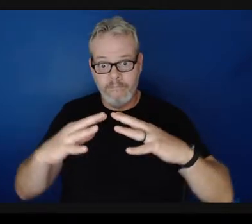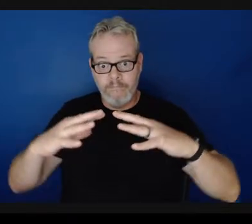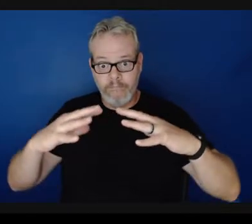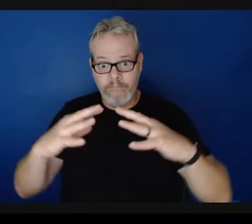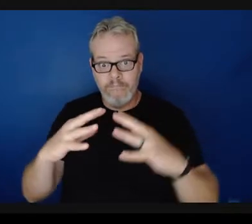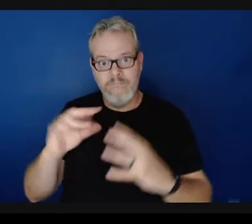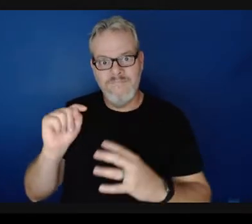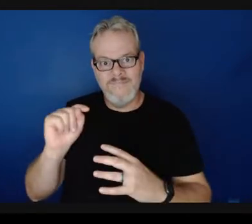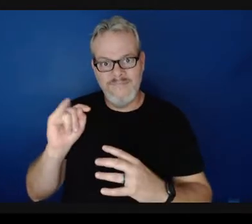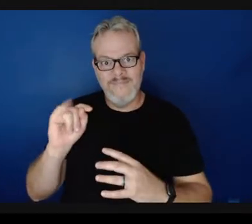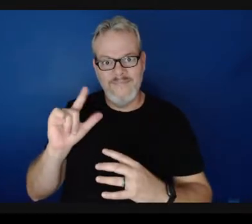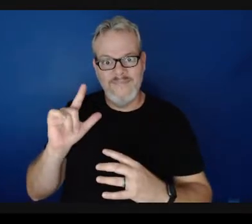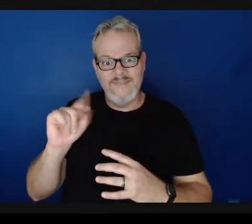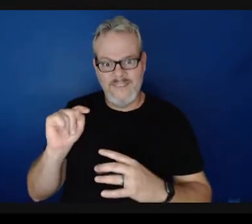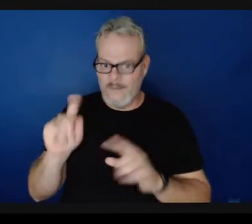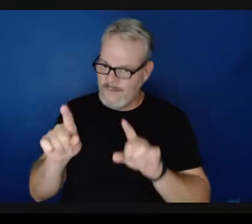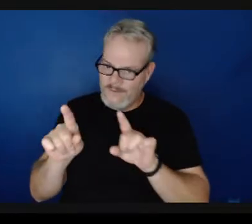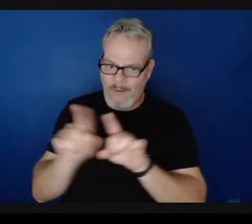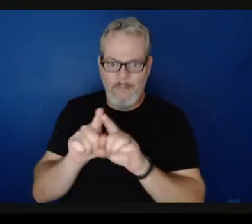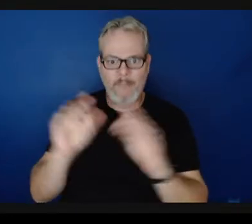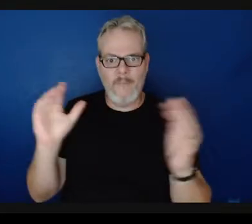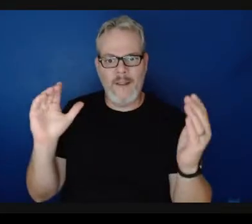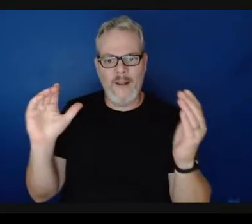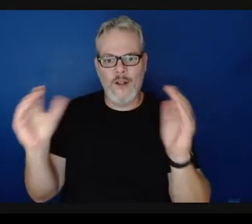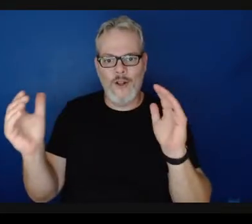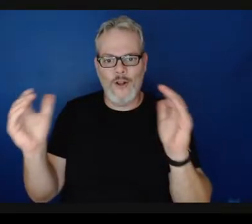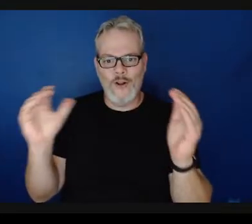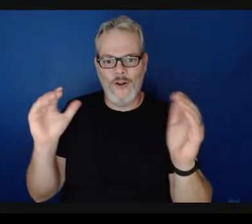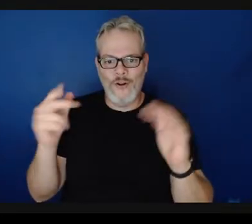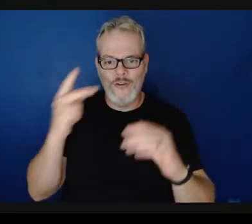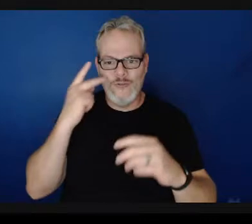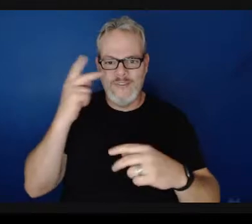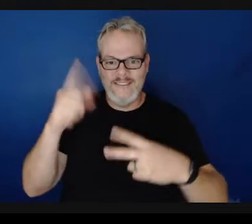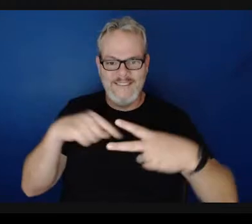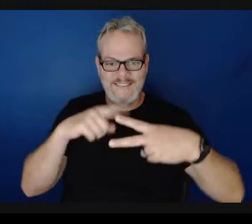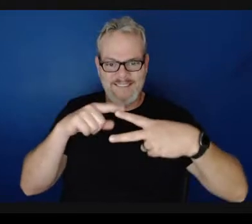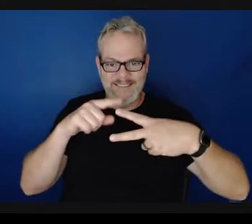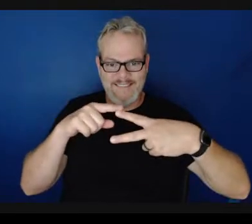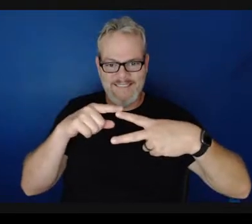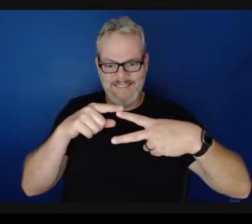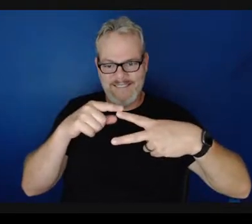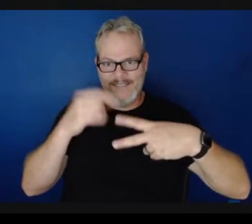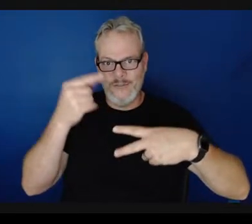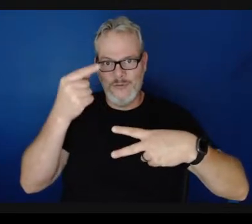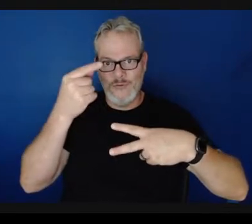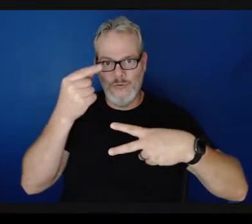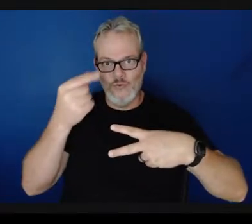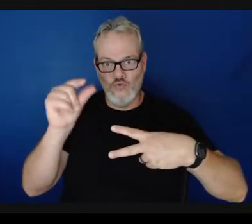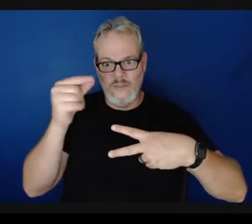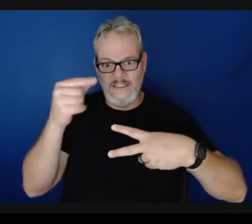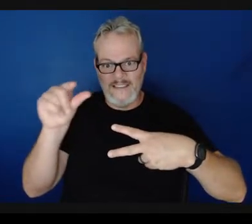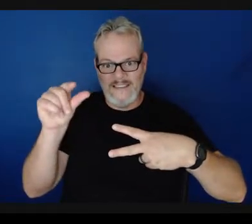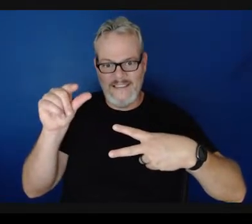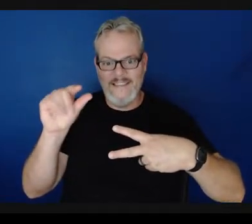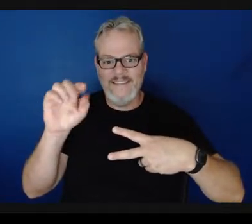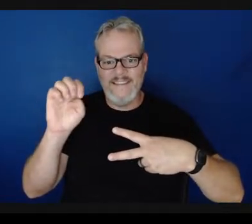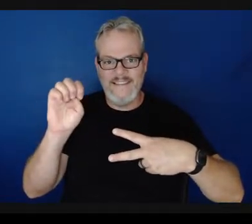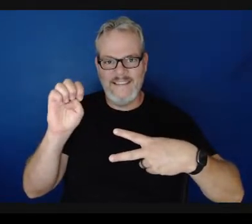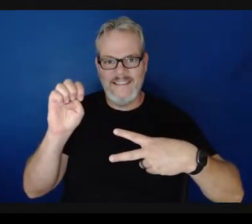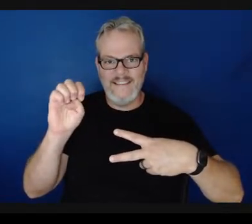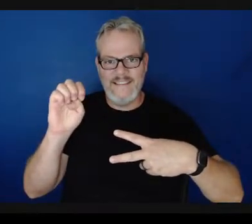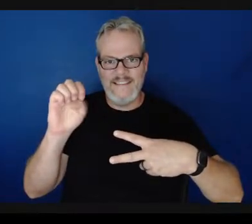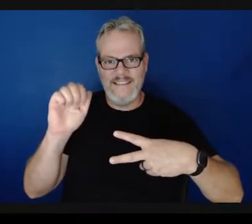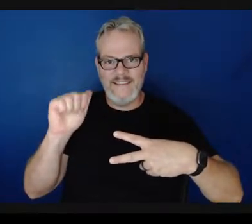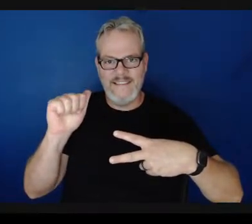closely as well too, with the East Rift signal showing no regard for any of that, just doing its own thing,